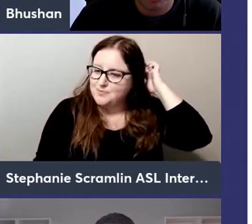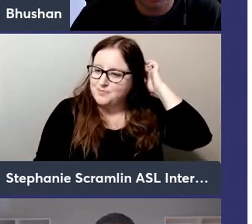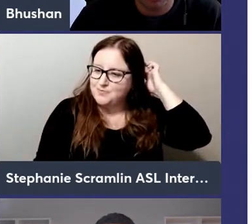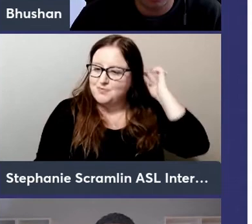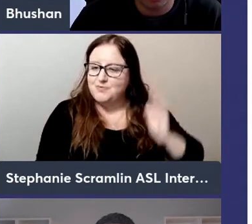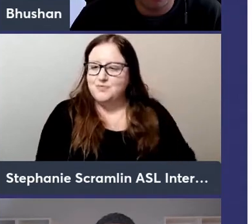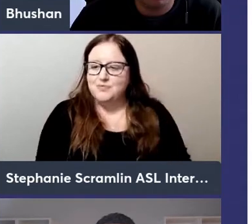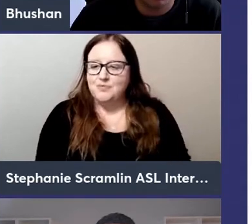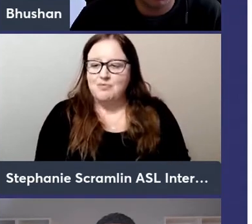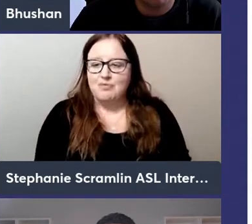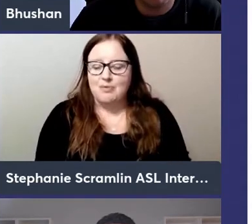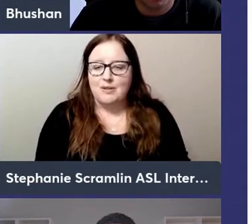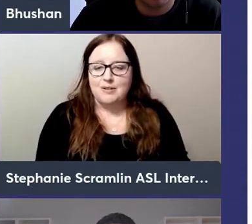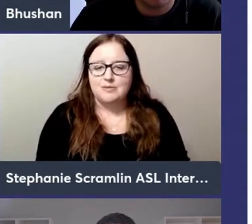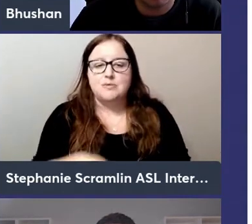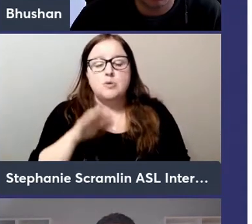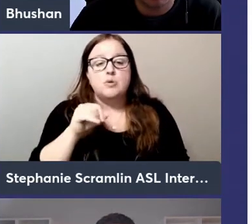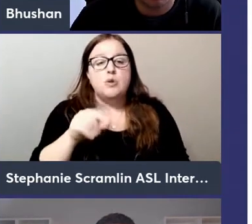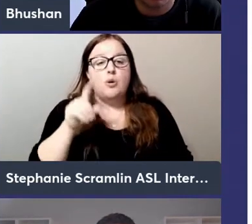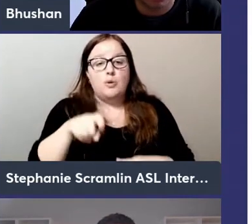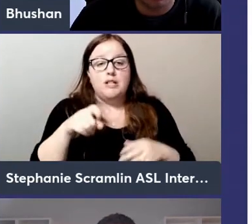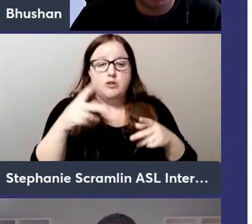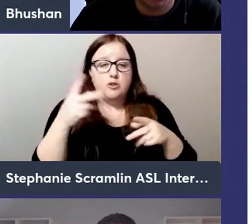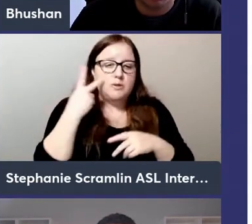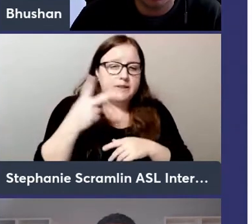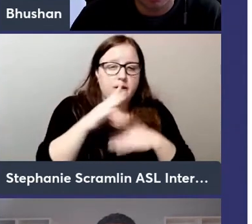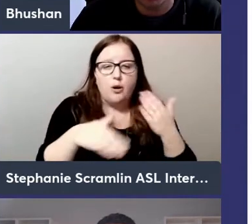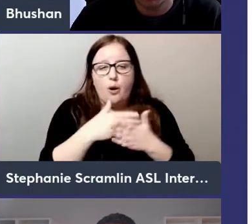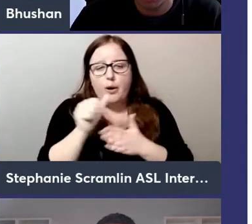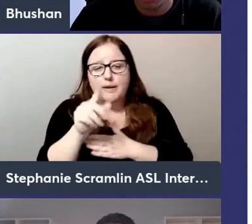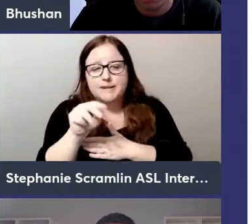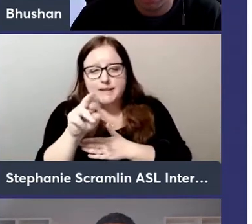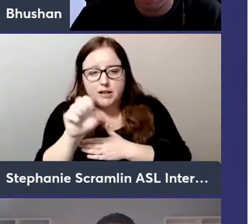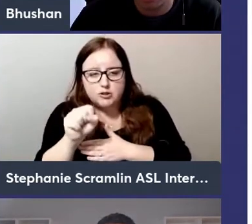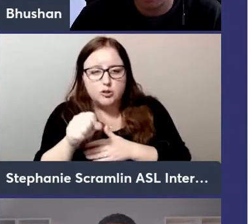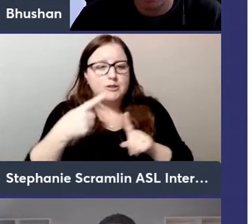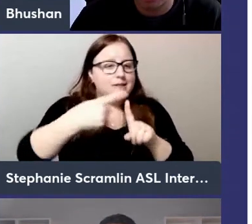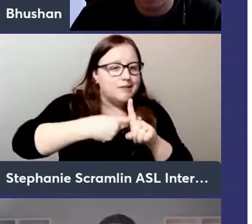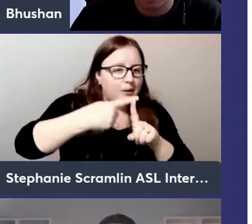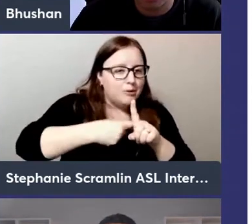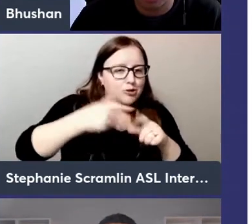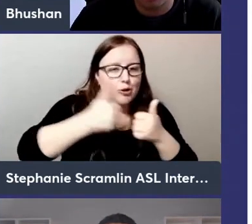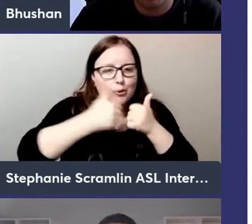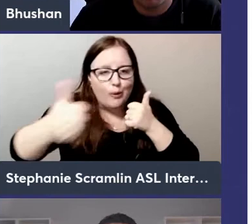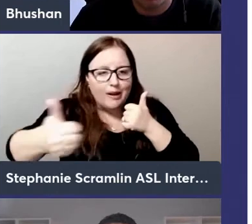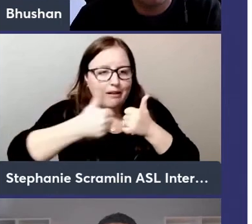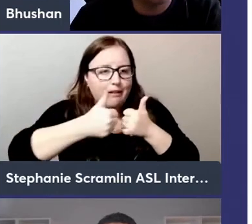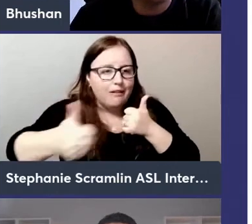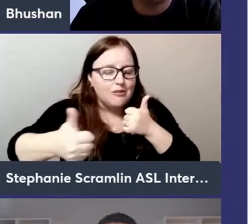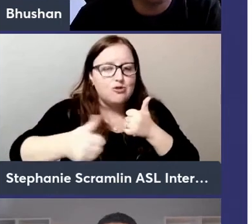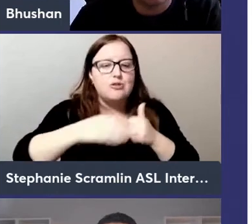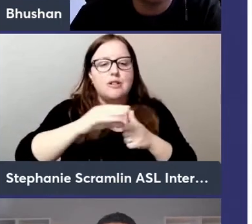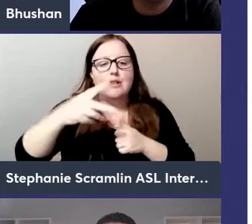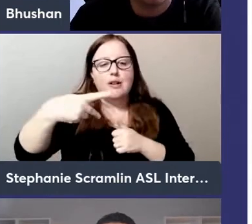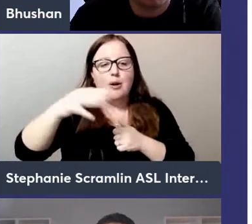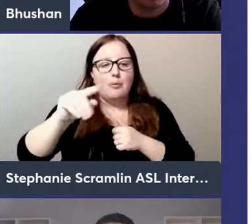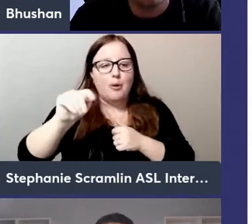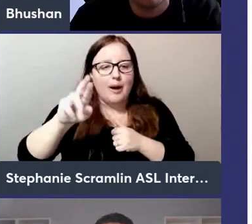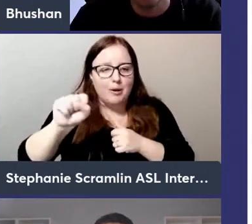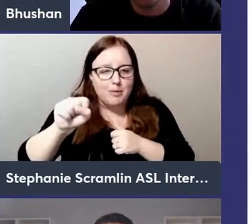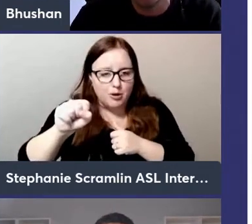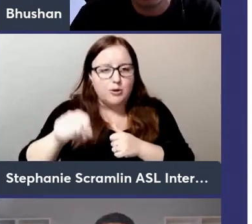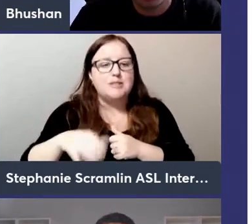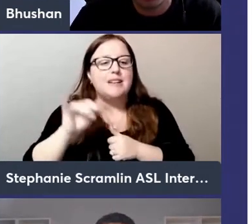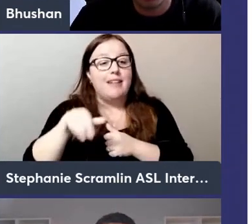And so we basically define all the sensors like temperature, range, and all the parameters that the edge software